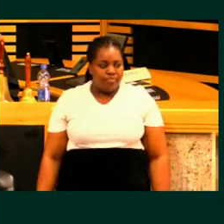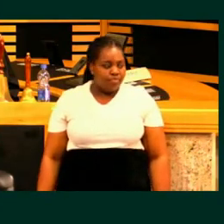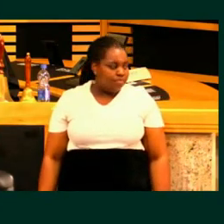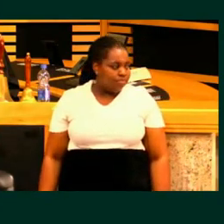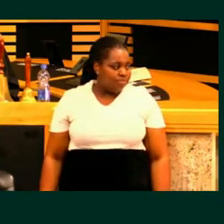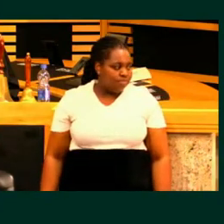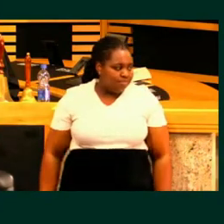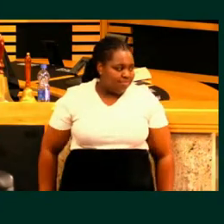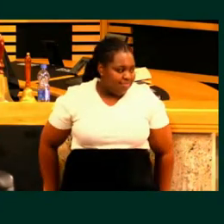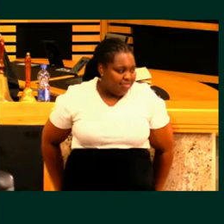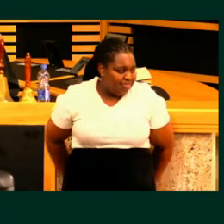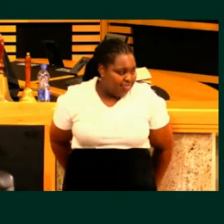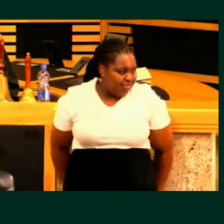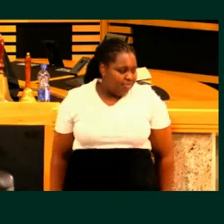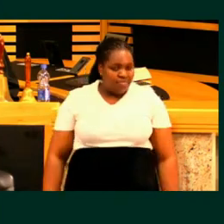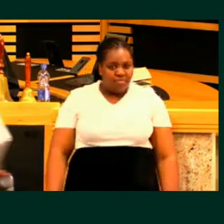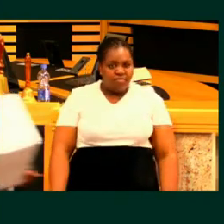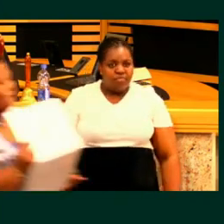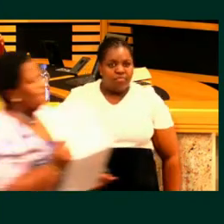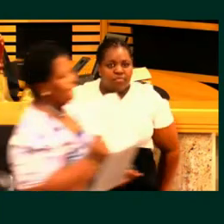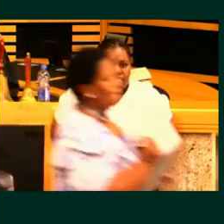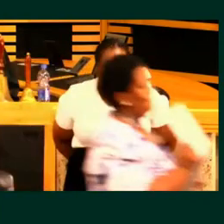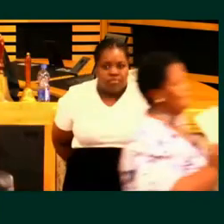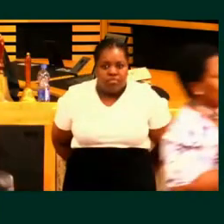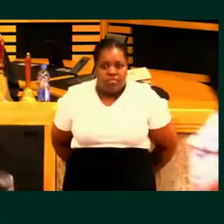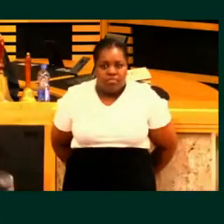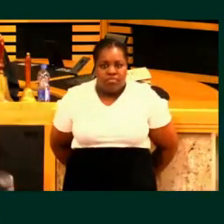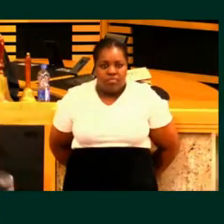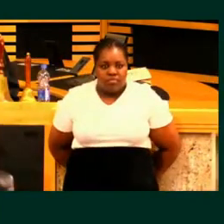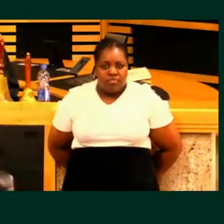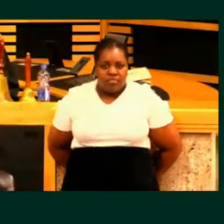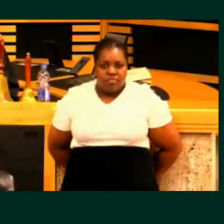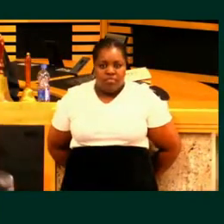responder EF